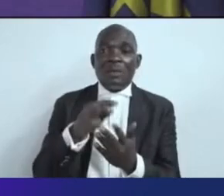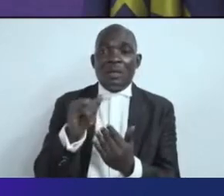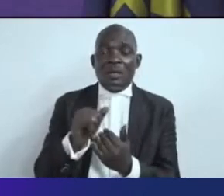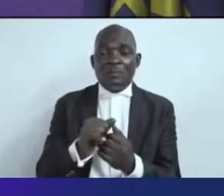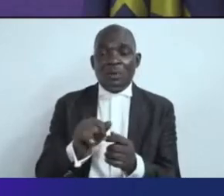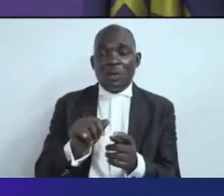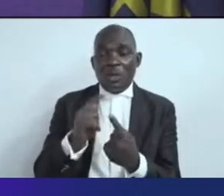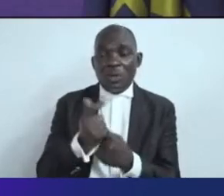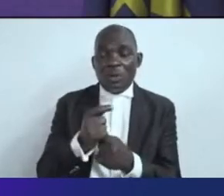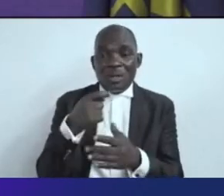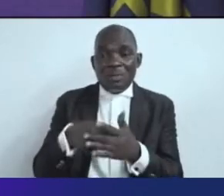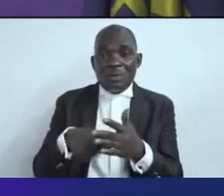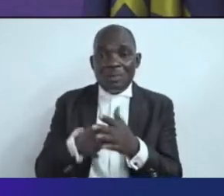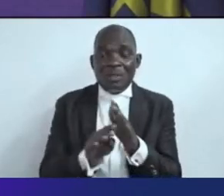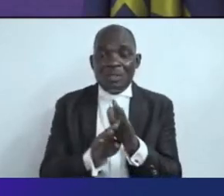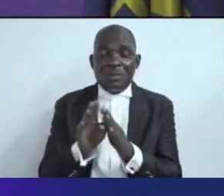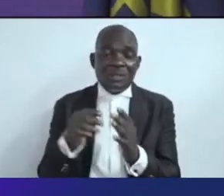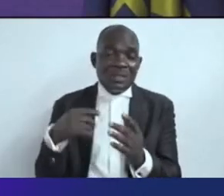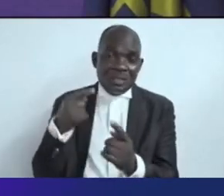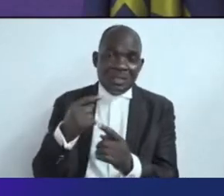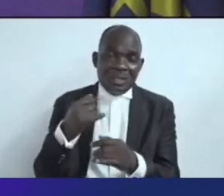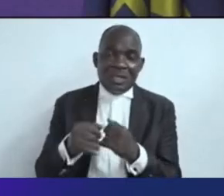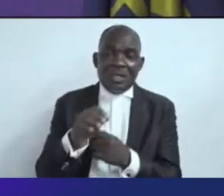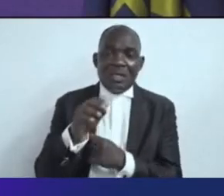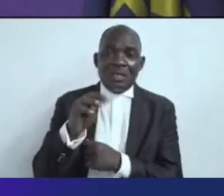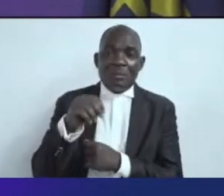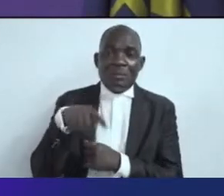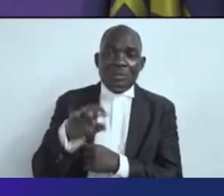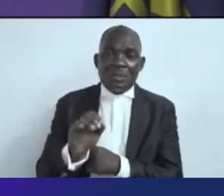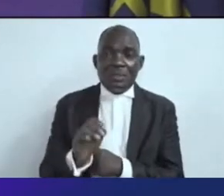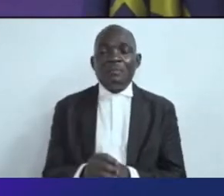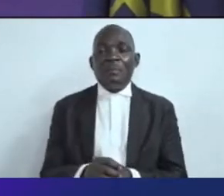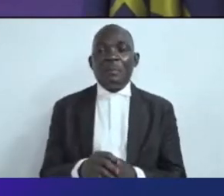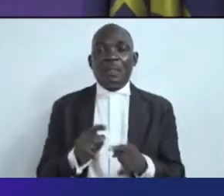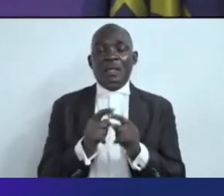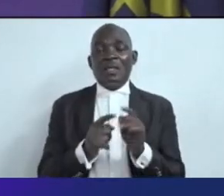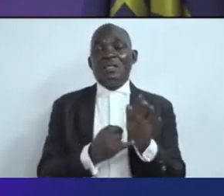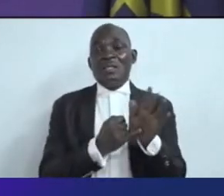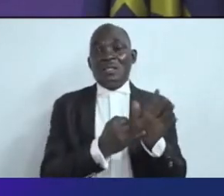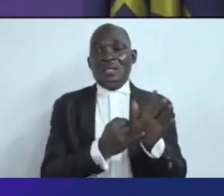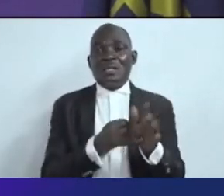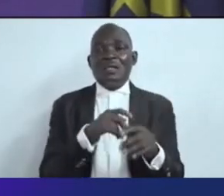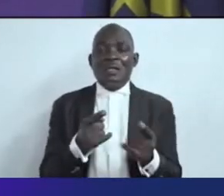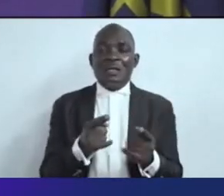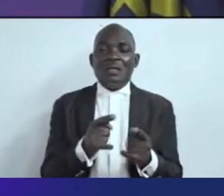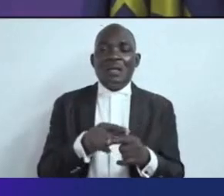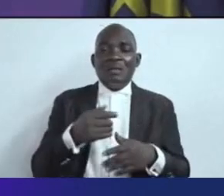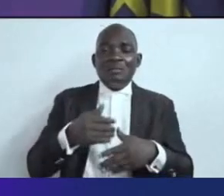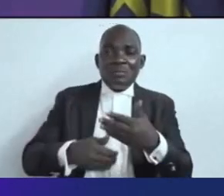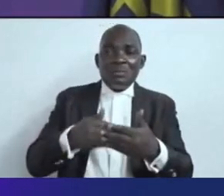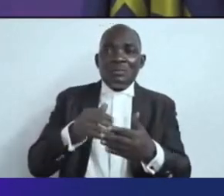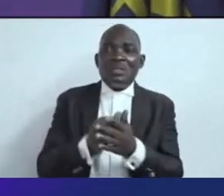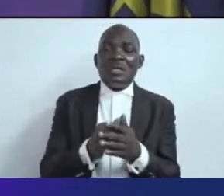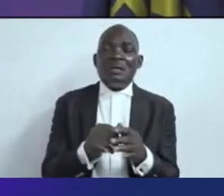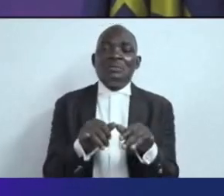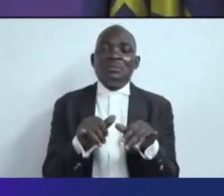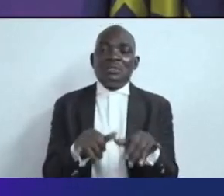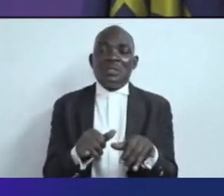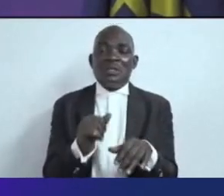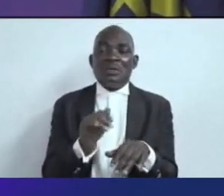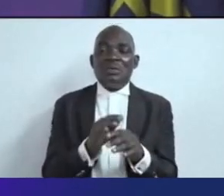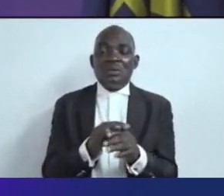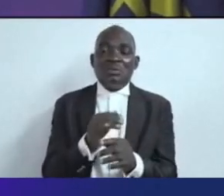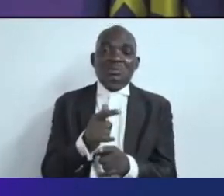Domestic price development since the last MPC indicate a disinflation process that remains on